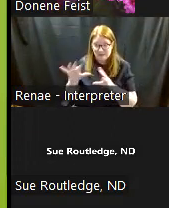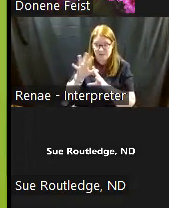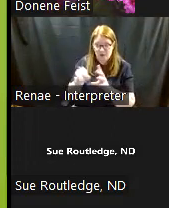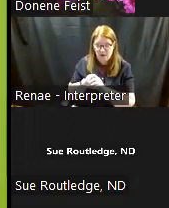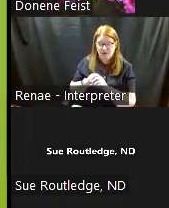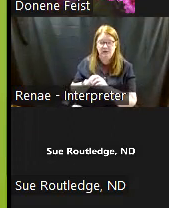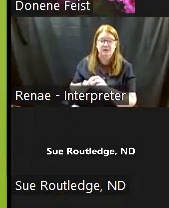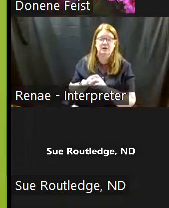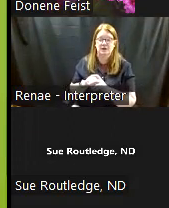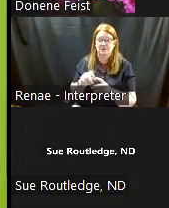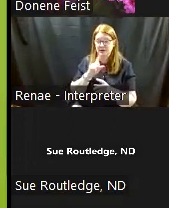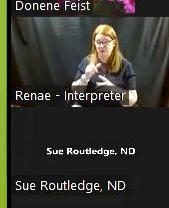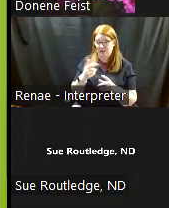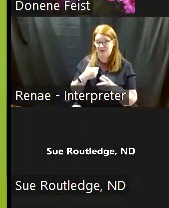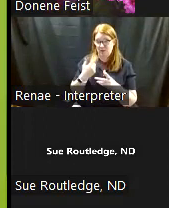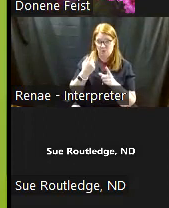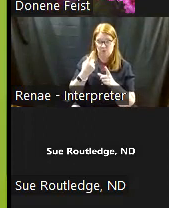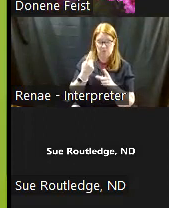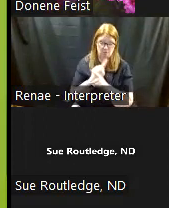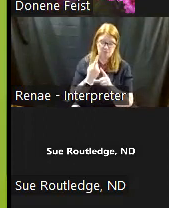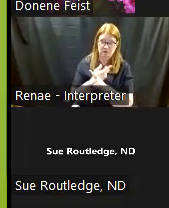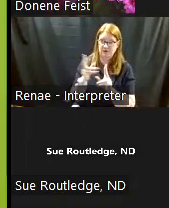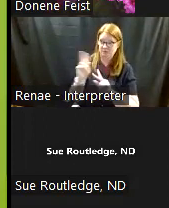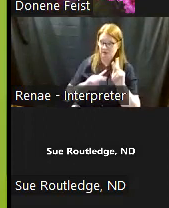We want to get you with the right people to develop speech